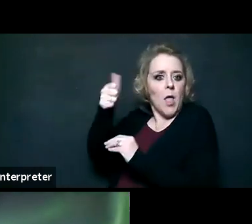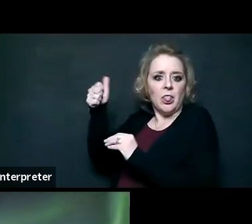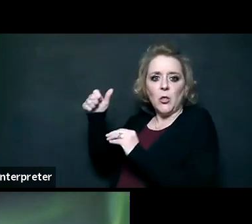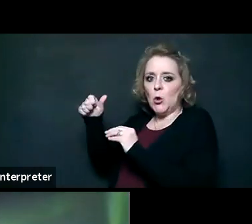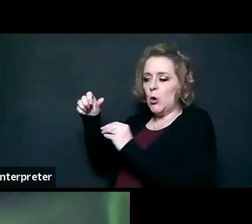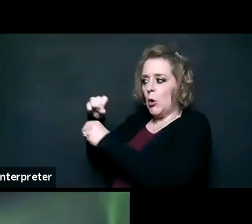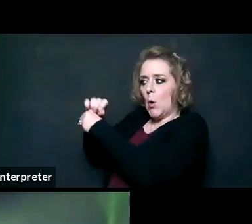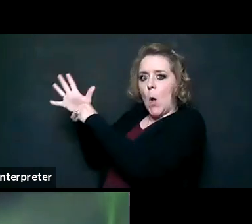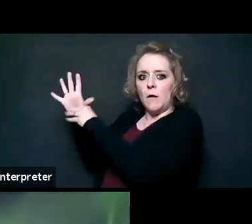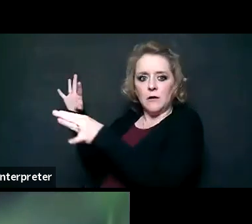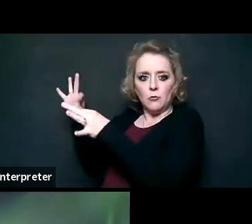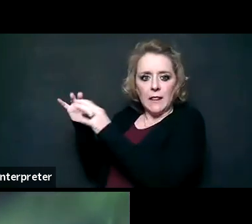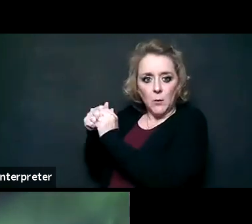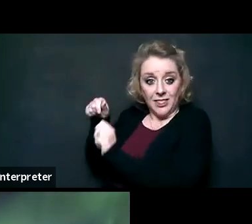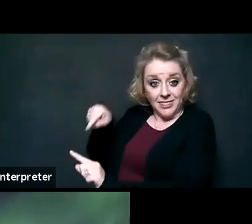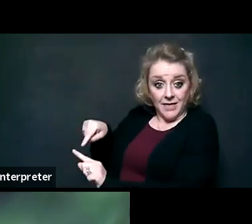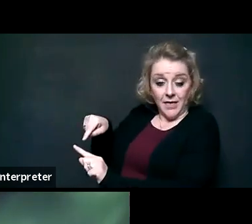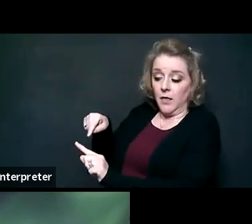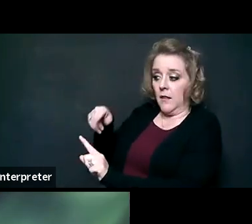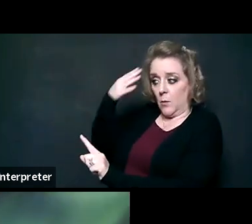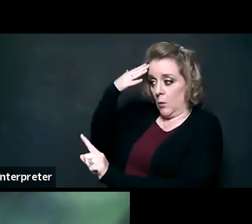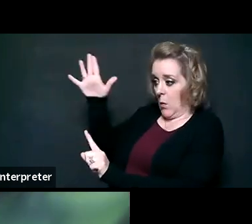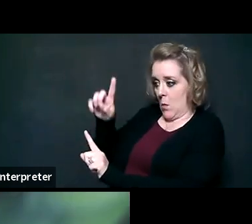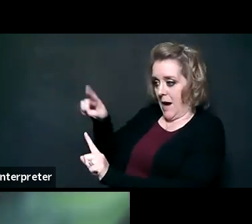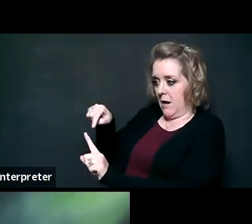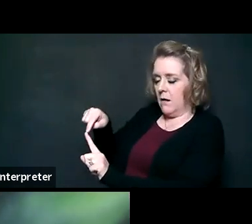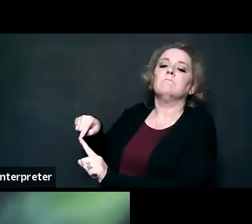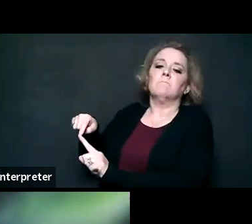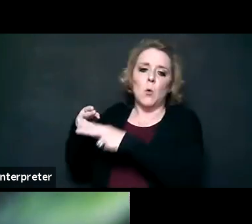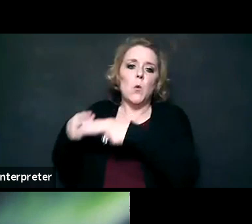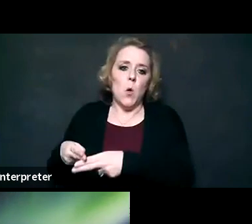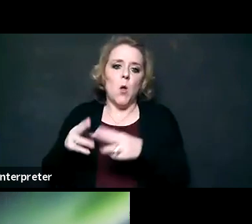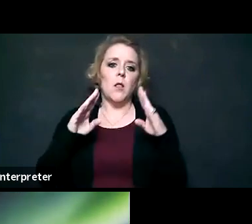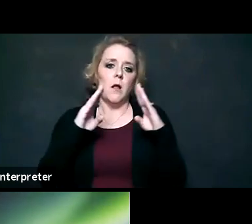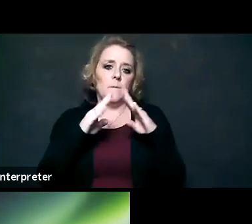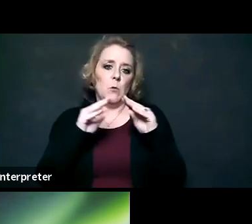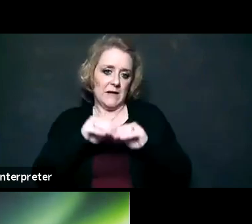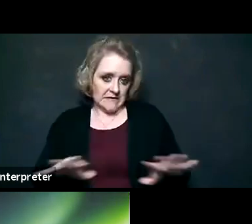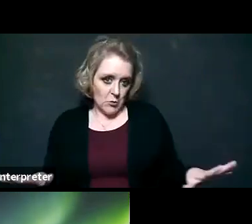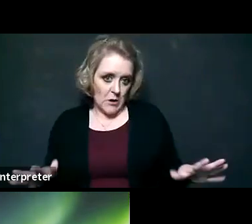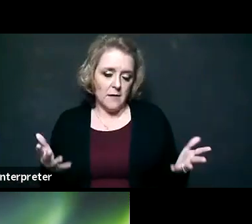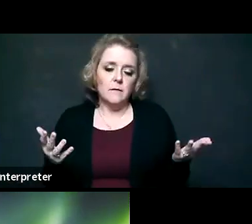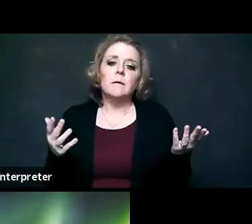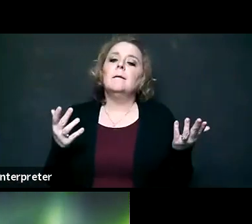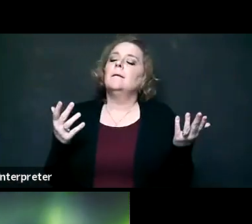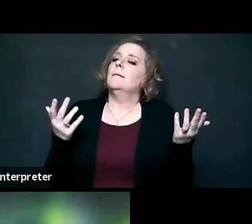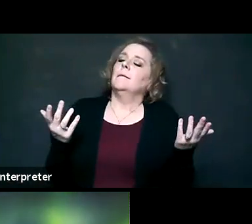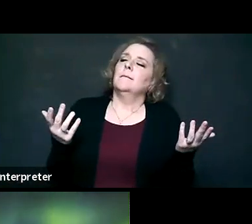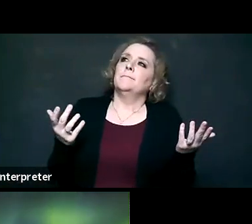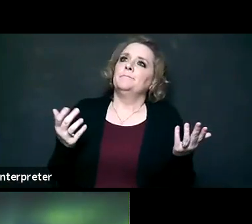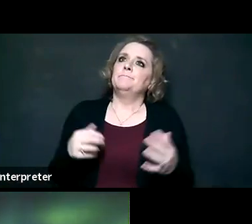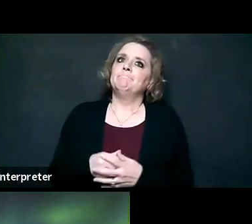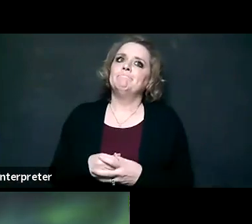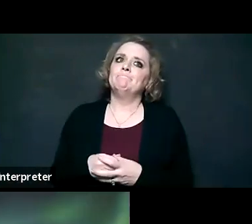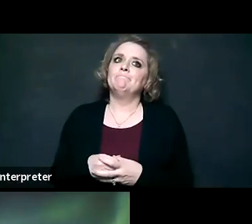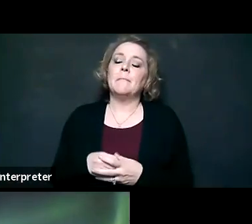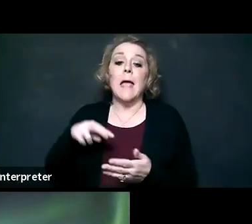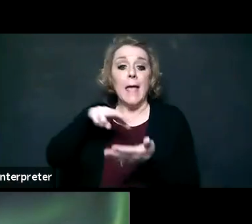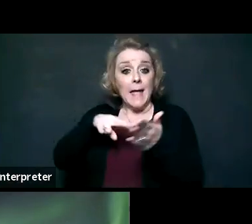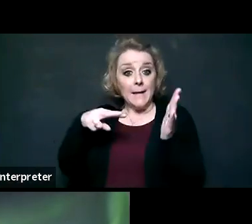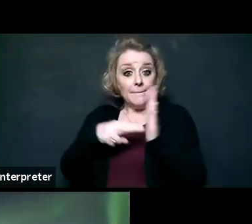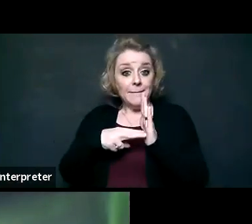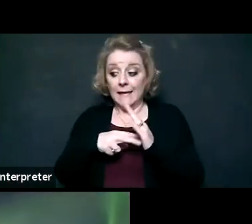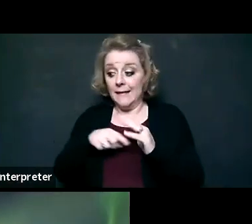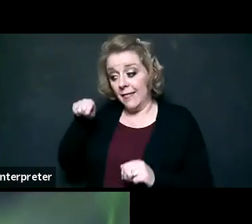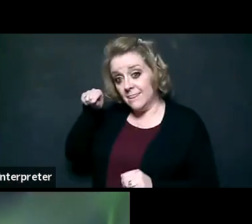we categorize them as community spread. There's not an individual